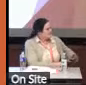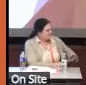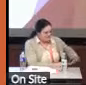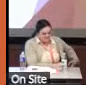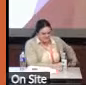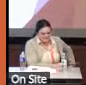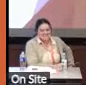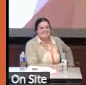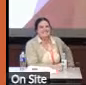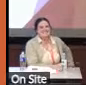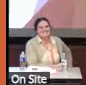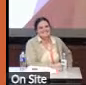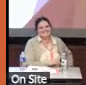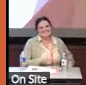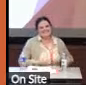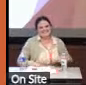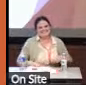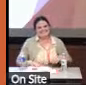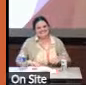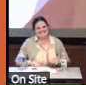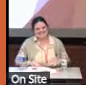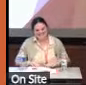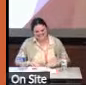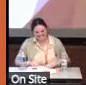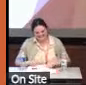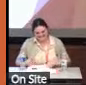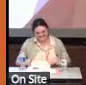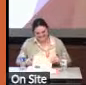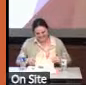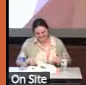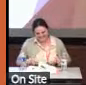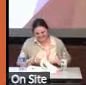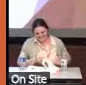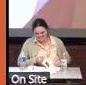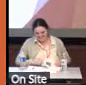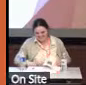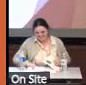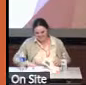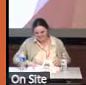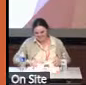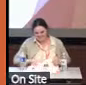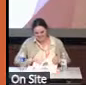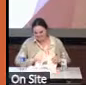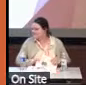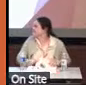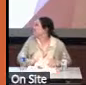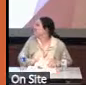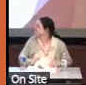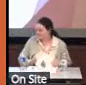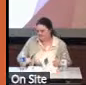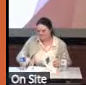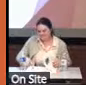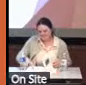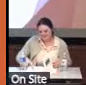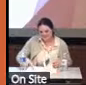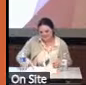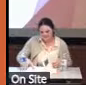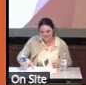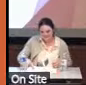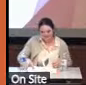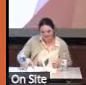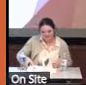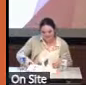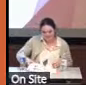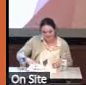take a breath. We have some panel members in here. If you have something that you would like to add, or if there are questions from the group,